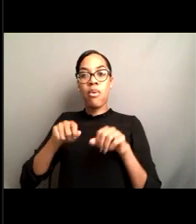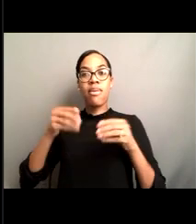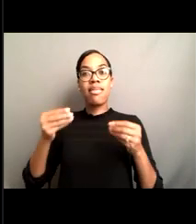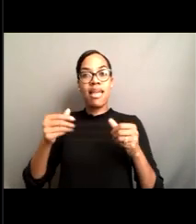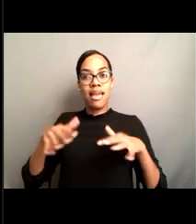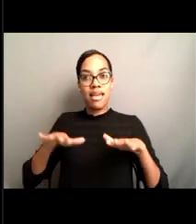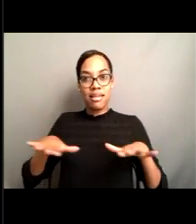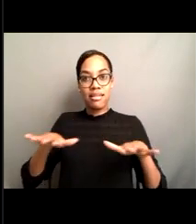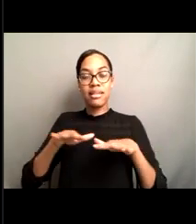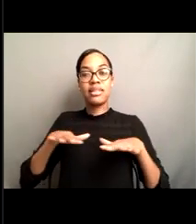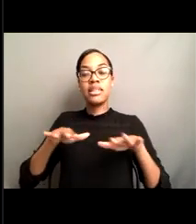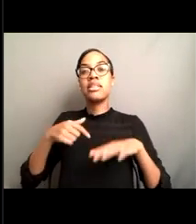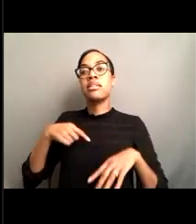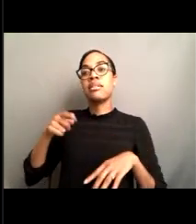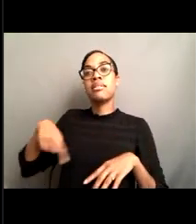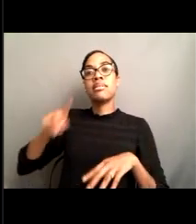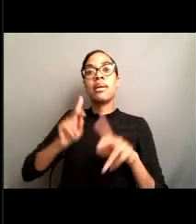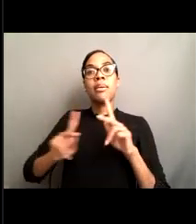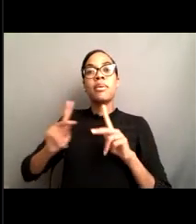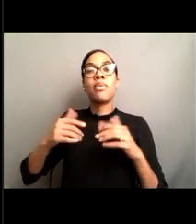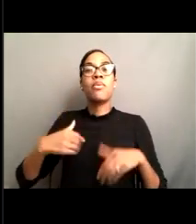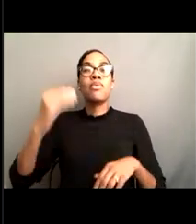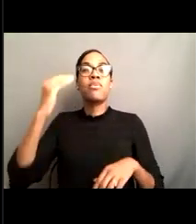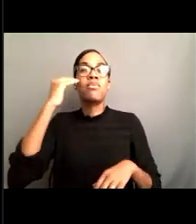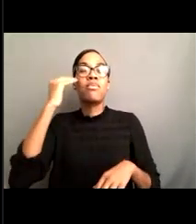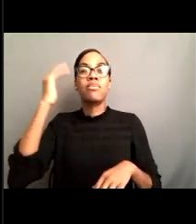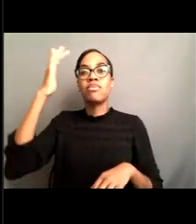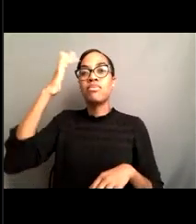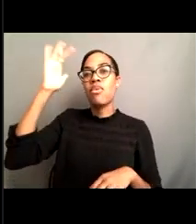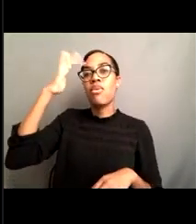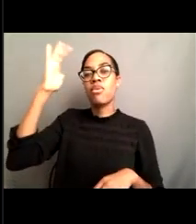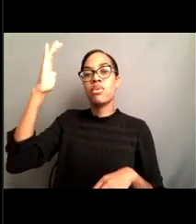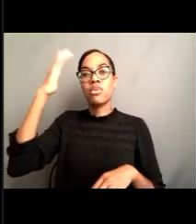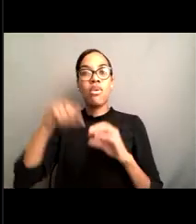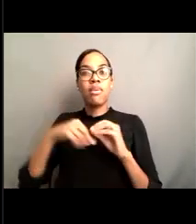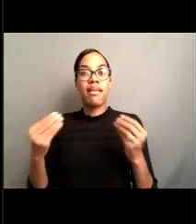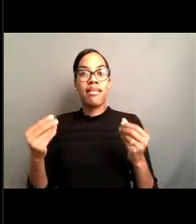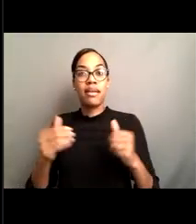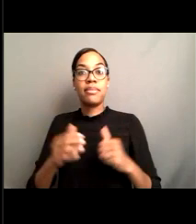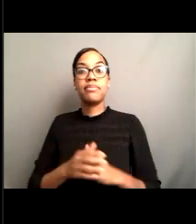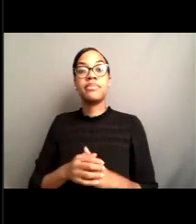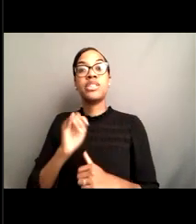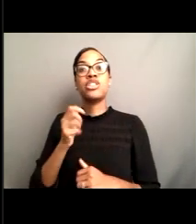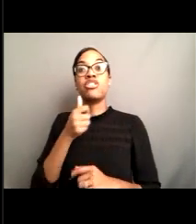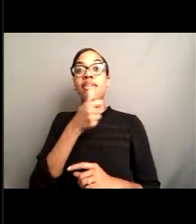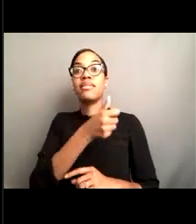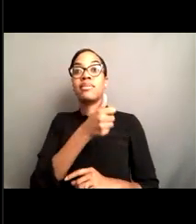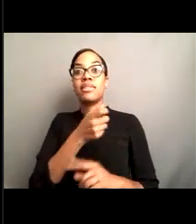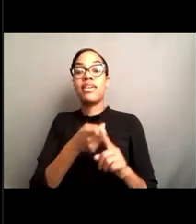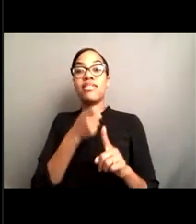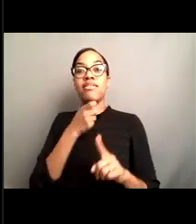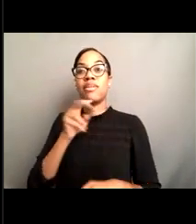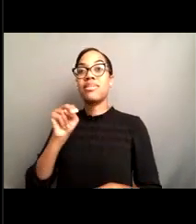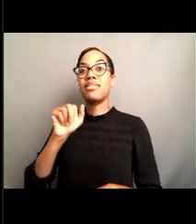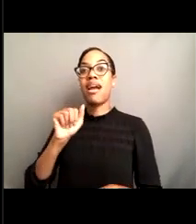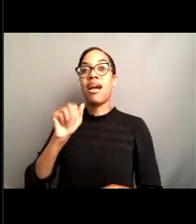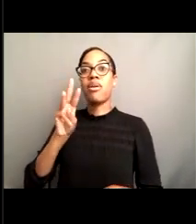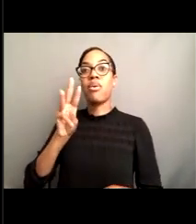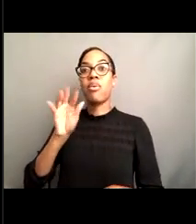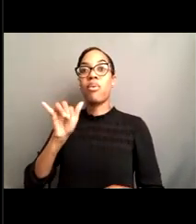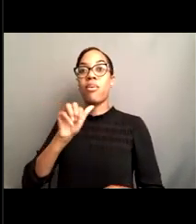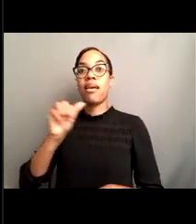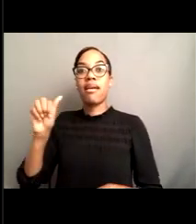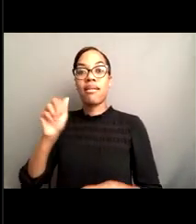and local knowledge and much to share with us. We acknowledge that Jeff is coming to us from the land of the Nottoway Indian Tribe of